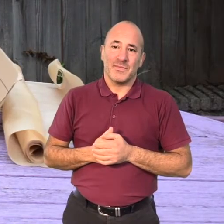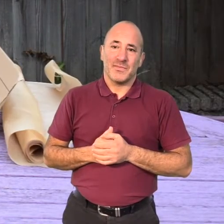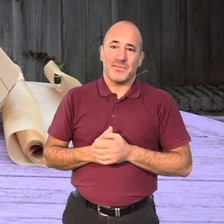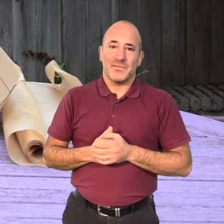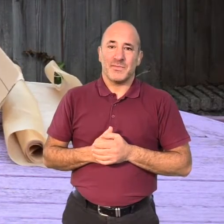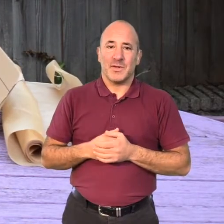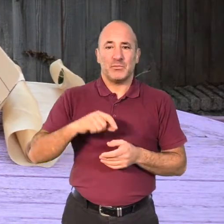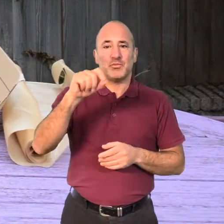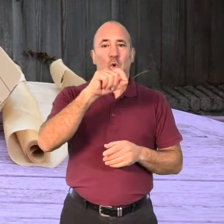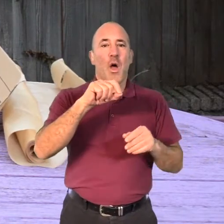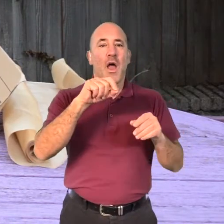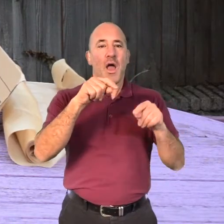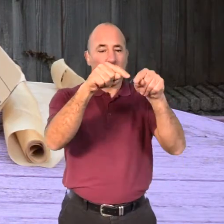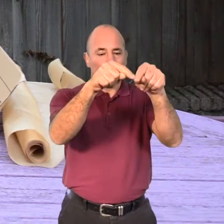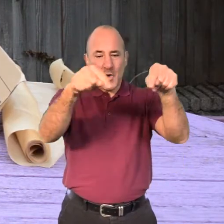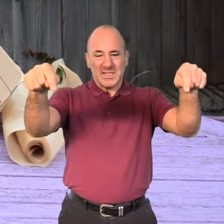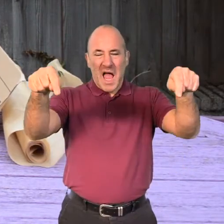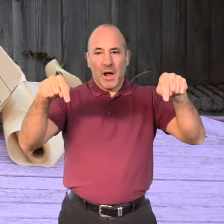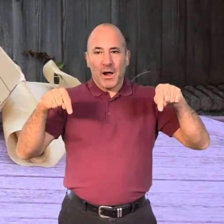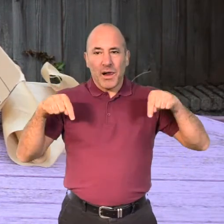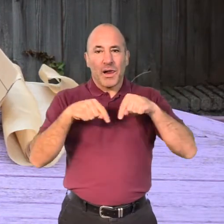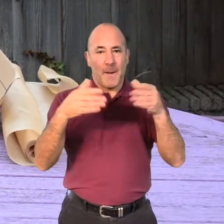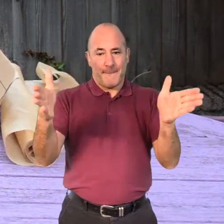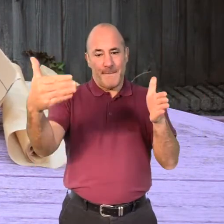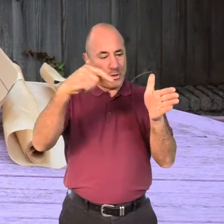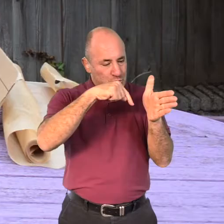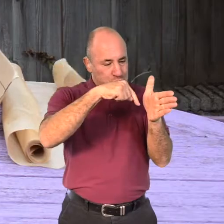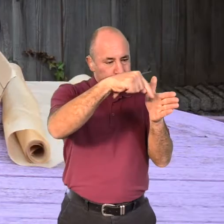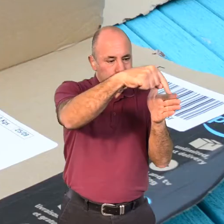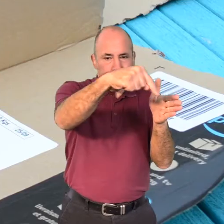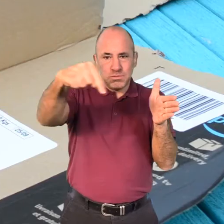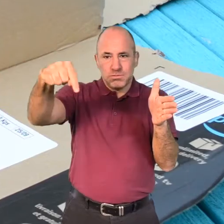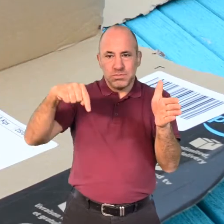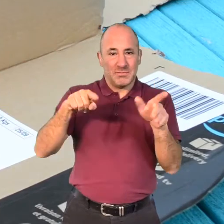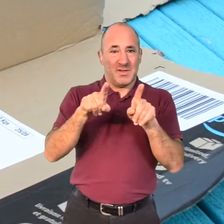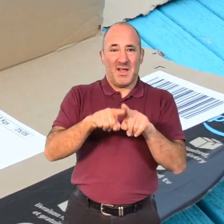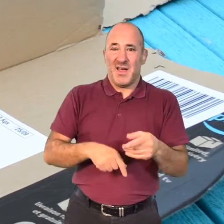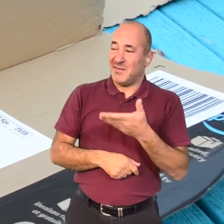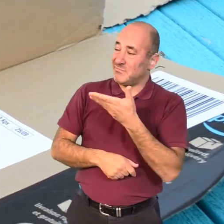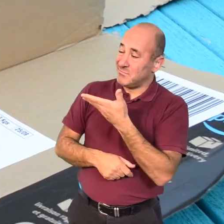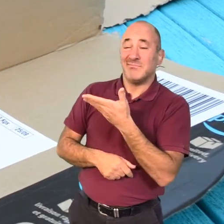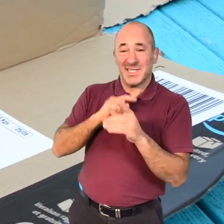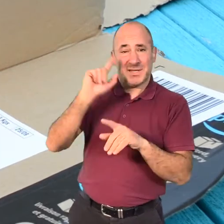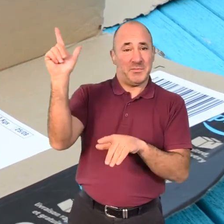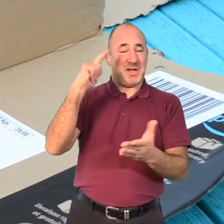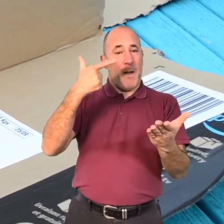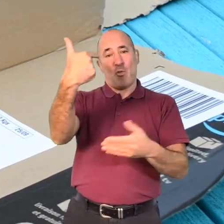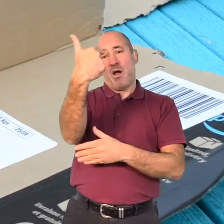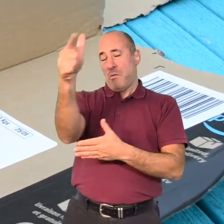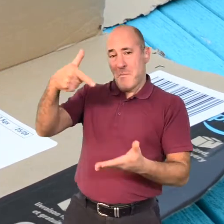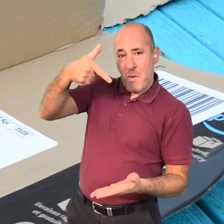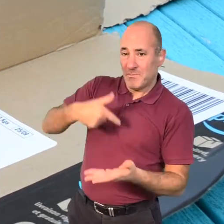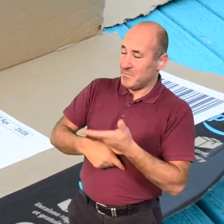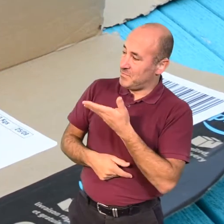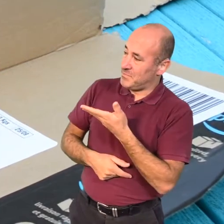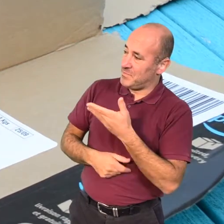and we're going to draw a rectangle around the edge of the box. We have changed to a close-up camera shot,